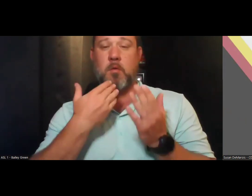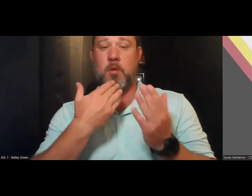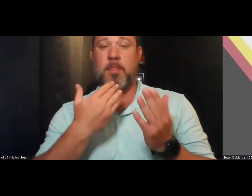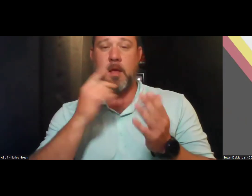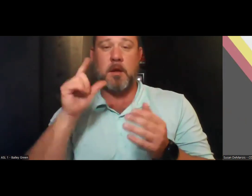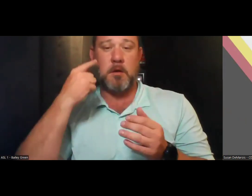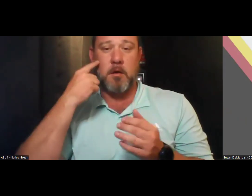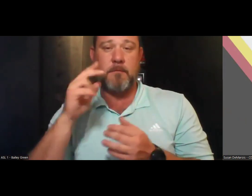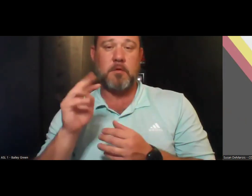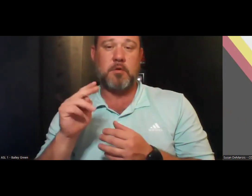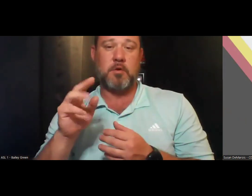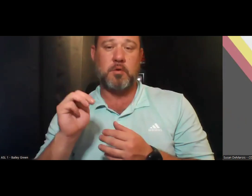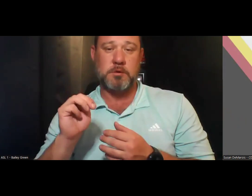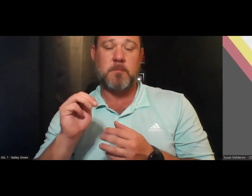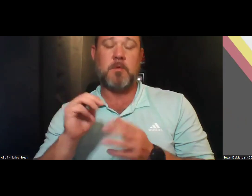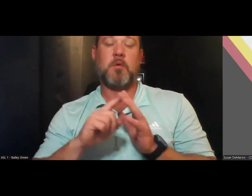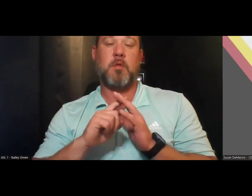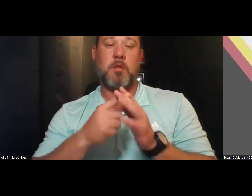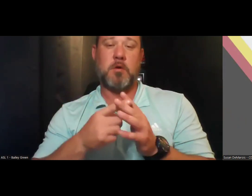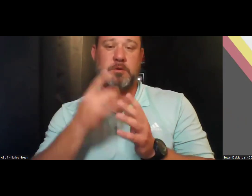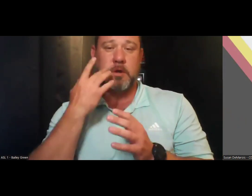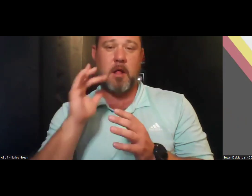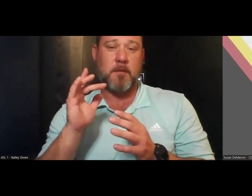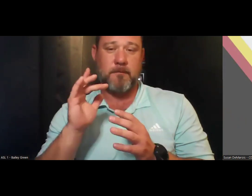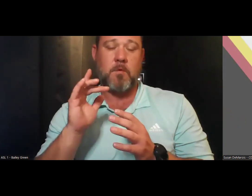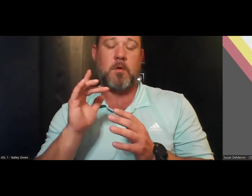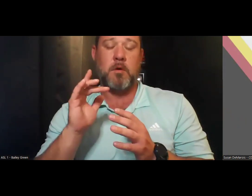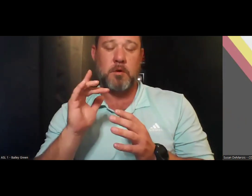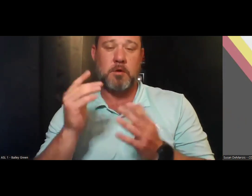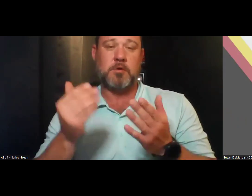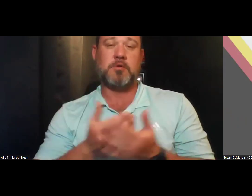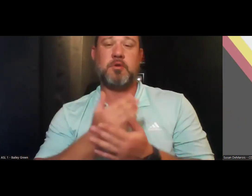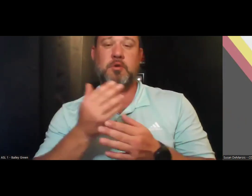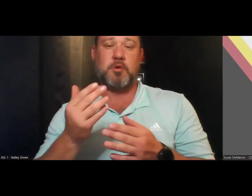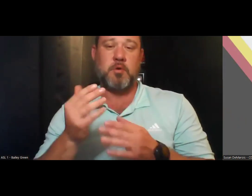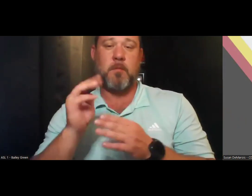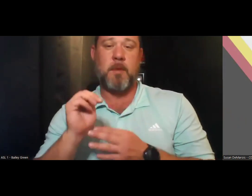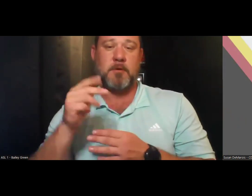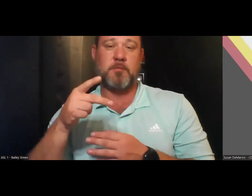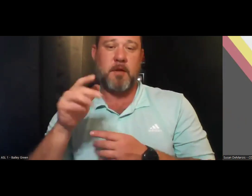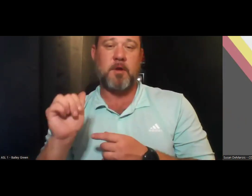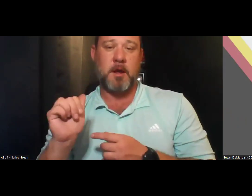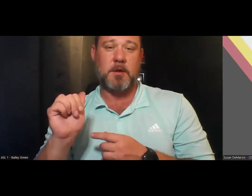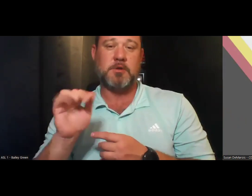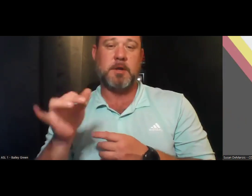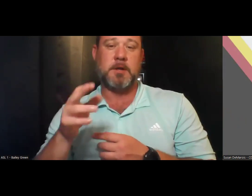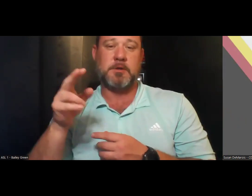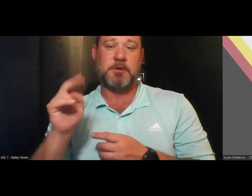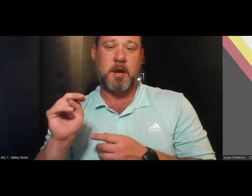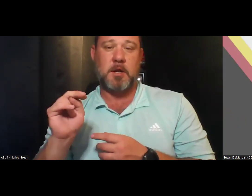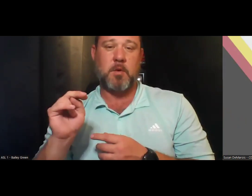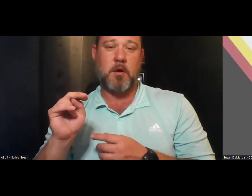governor, Gavin Newsom, who launched California's groundbreaking nation-leading master plan for aging in January